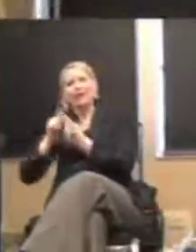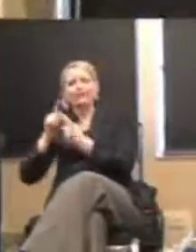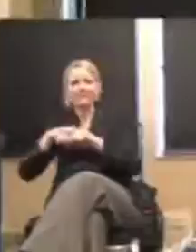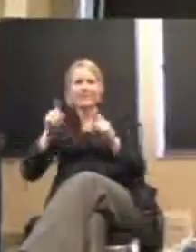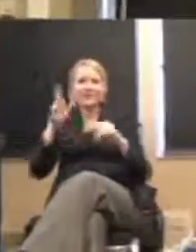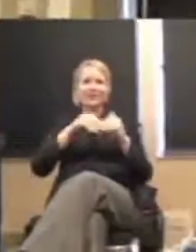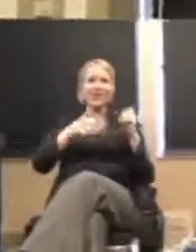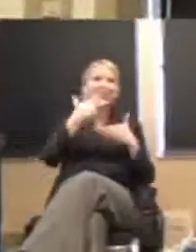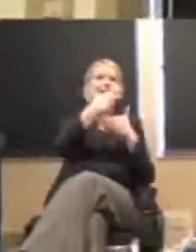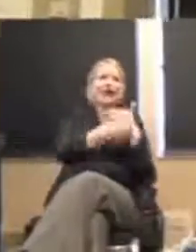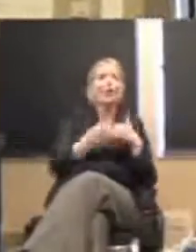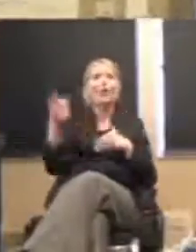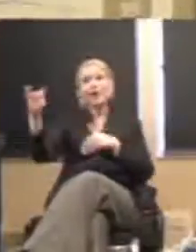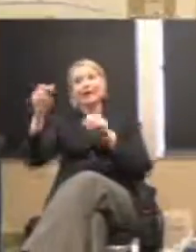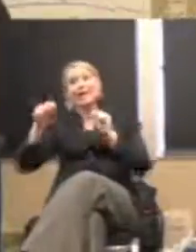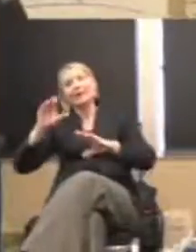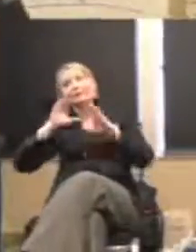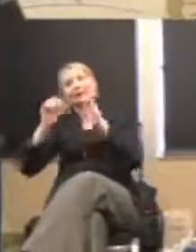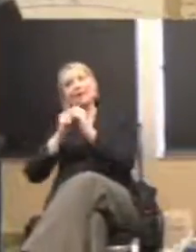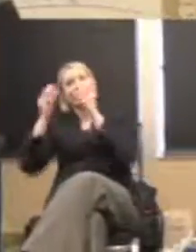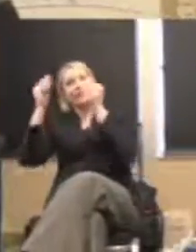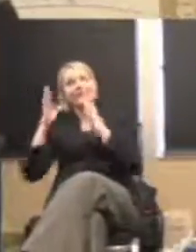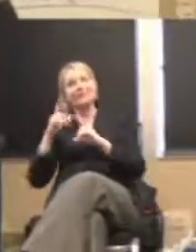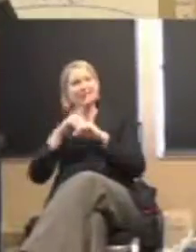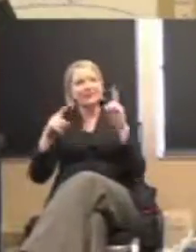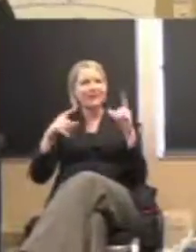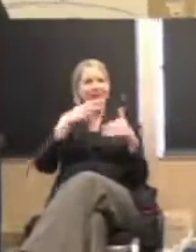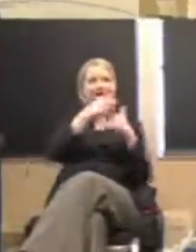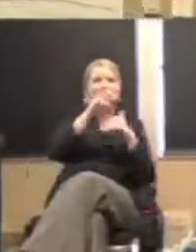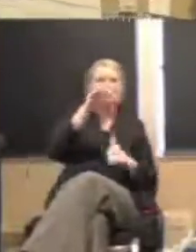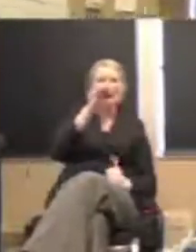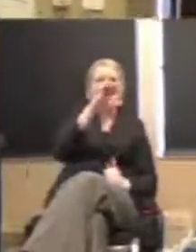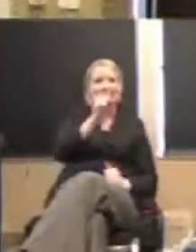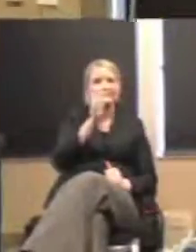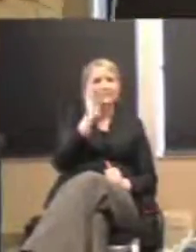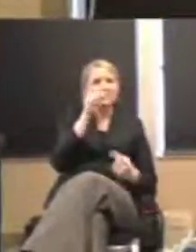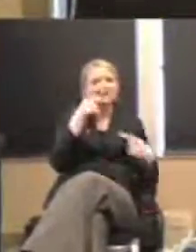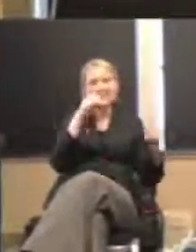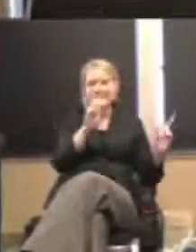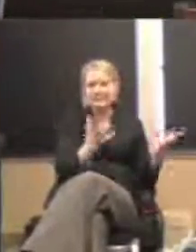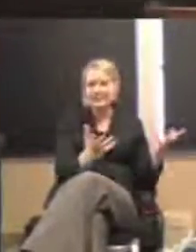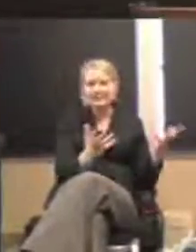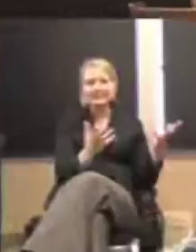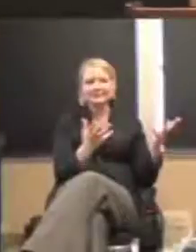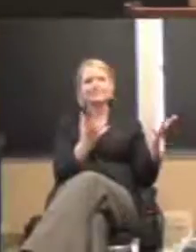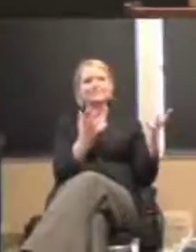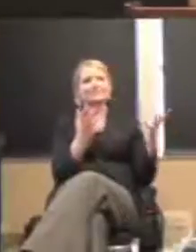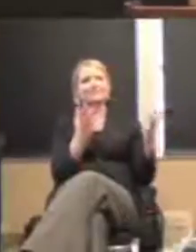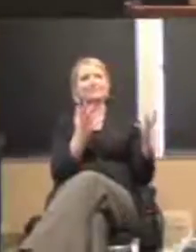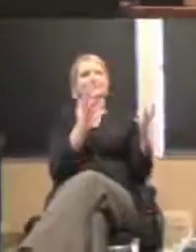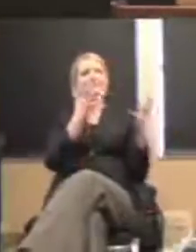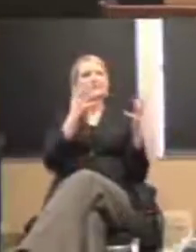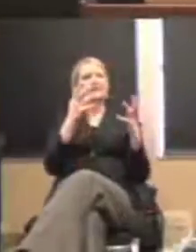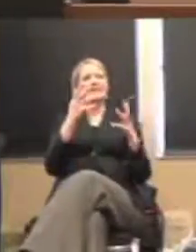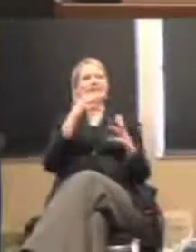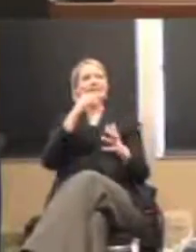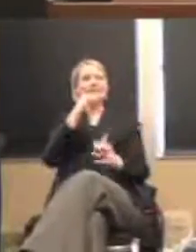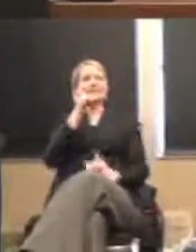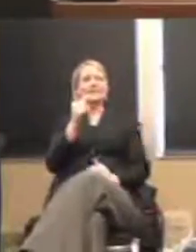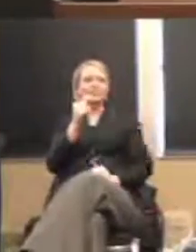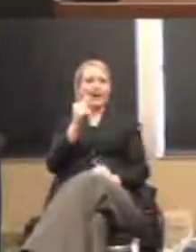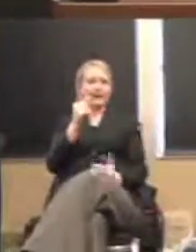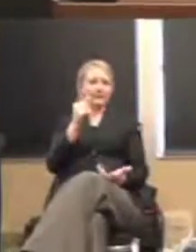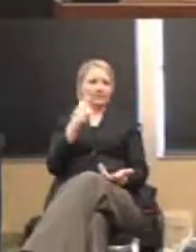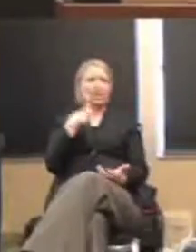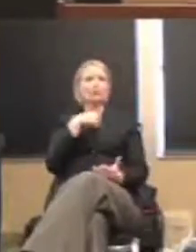he can communicate with the teacher. That's going to get him through the school day, but no other part of his day. That's not